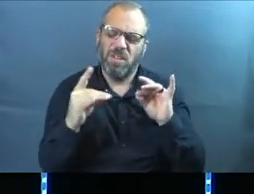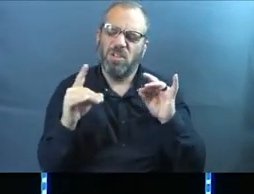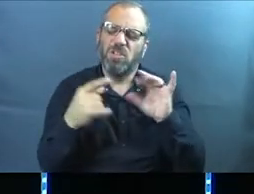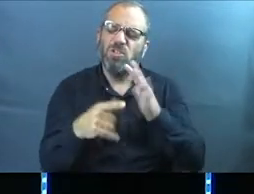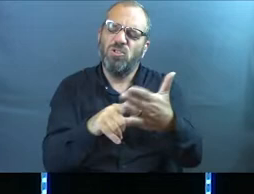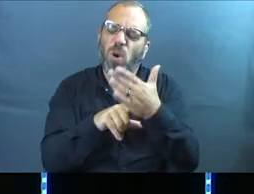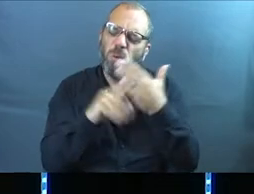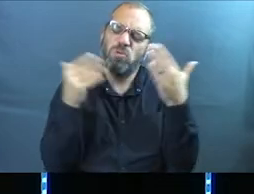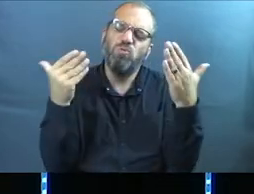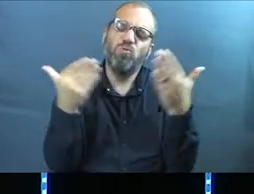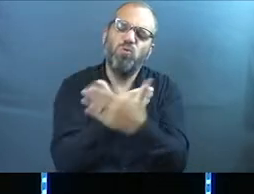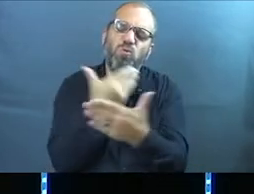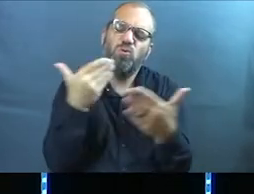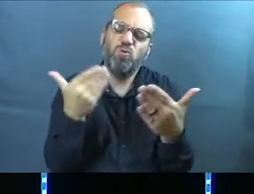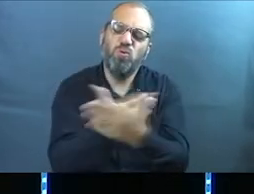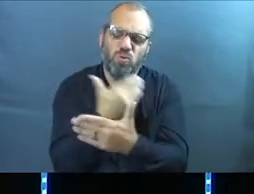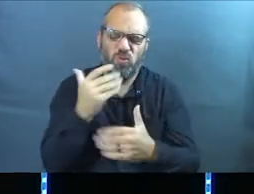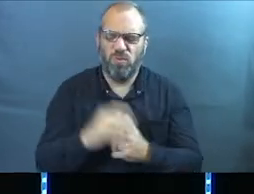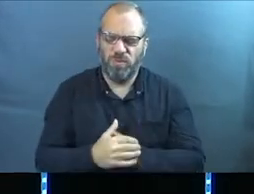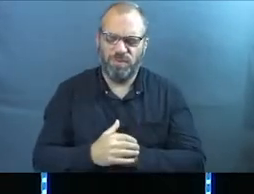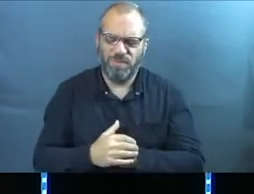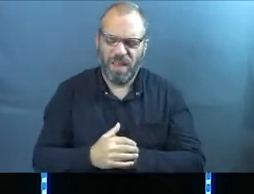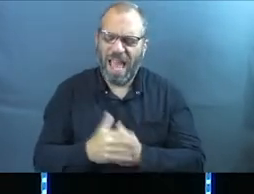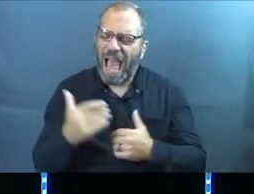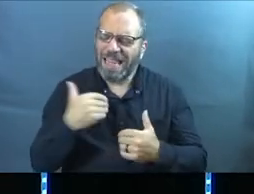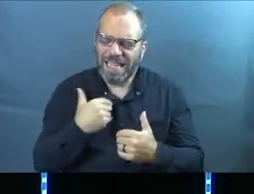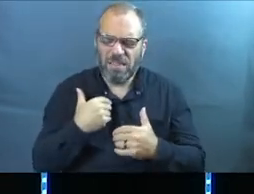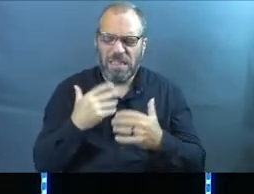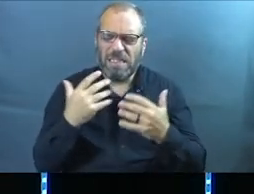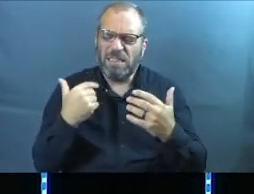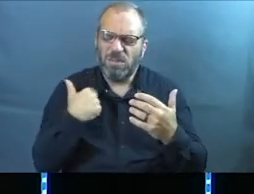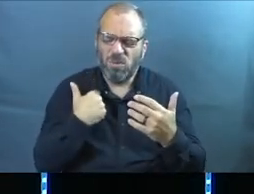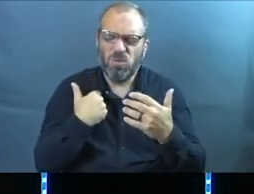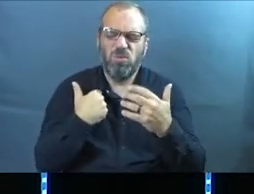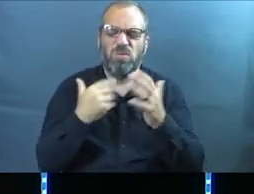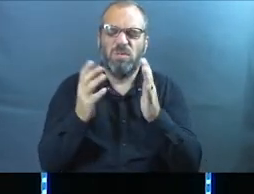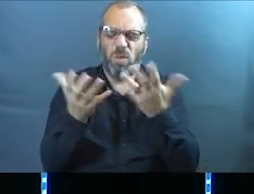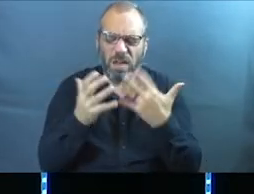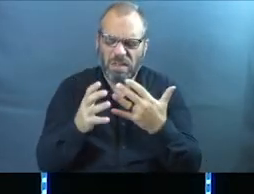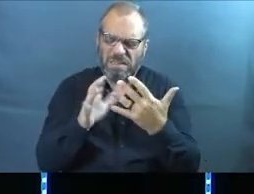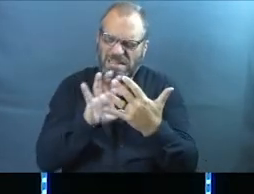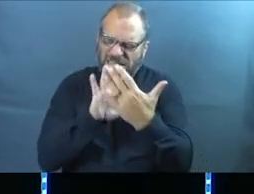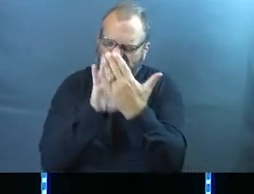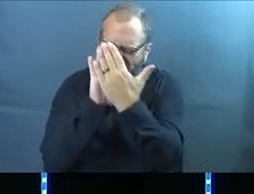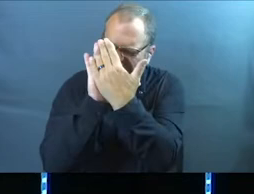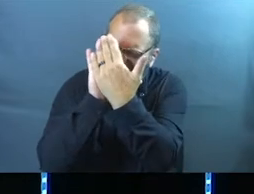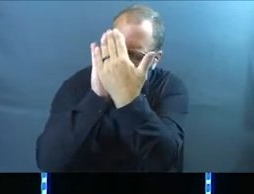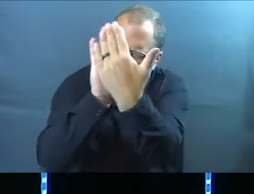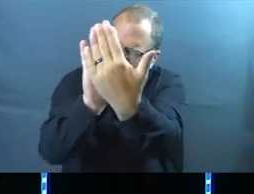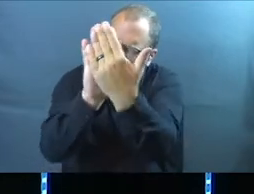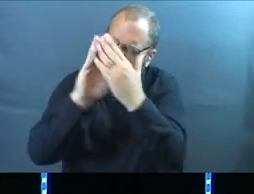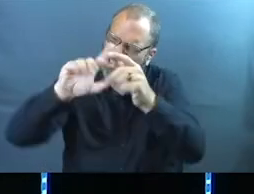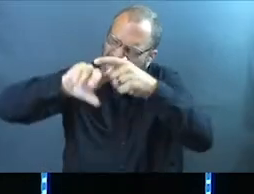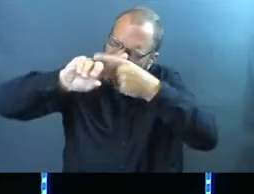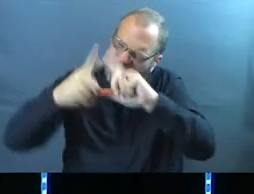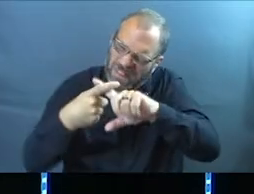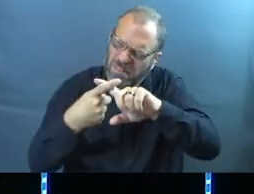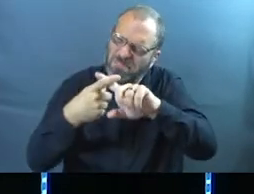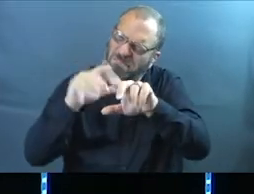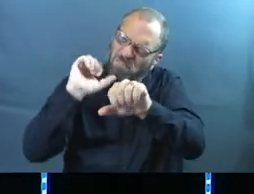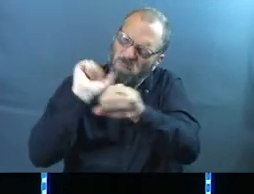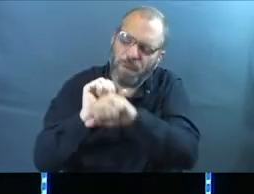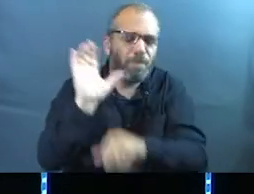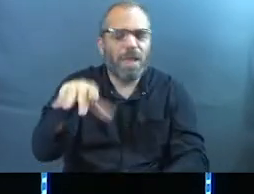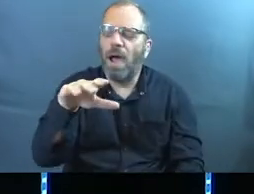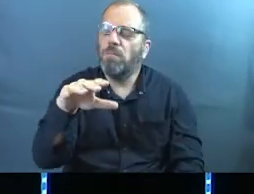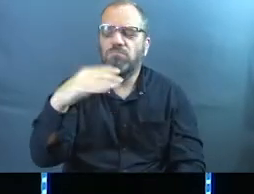today, God. I pray that you would call us forward into a deeper place with Jesus in friendship. God, I pray that that's exactly how it would work and